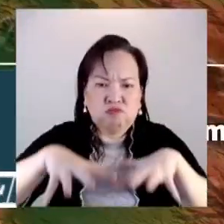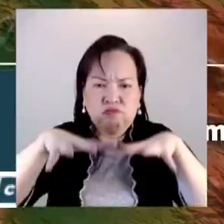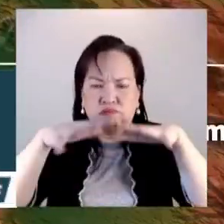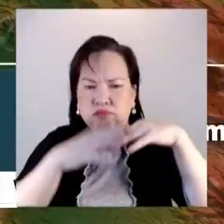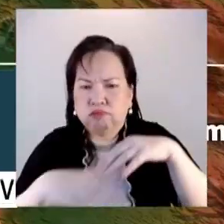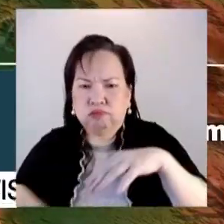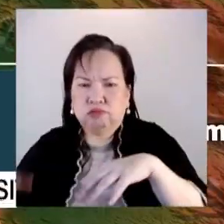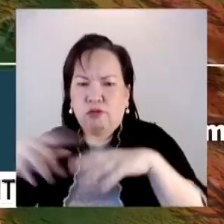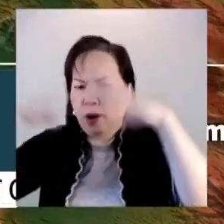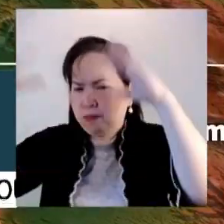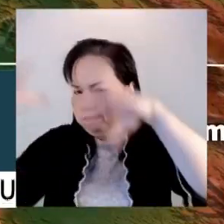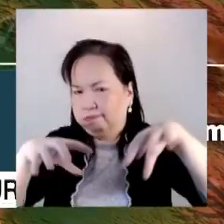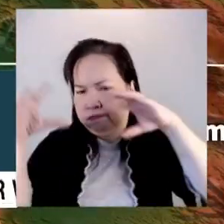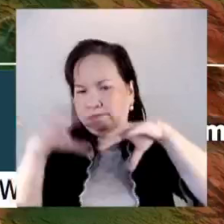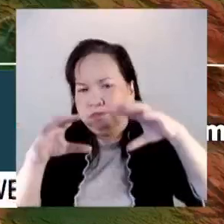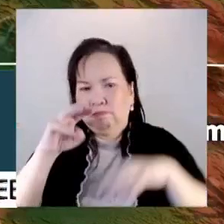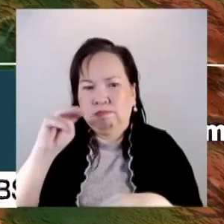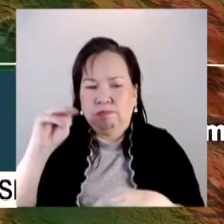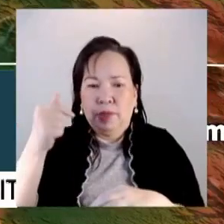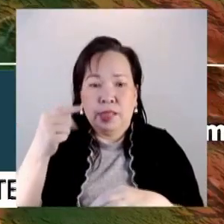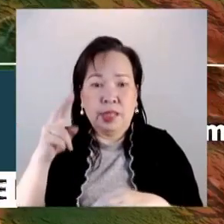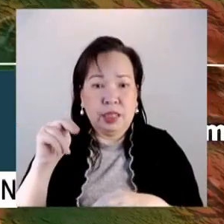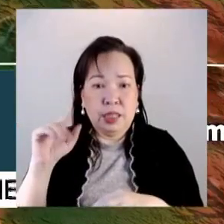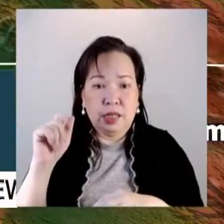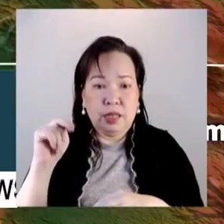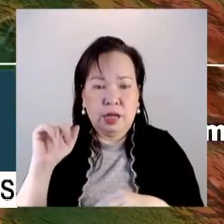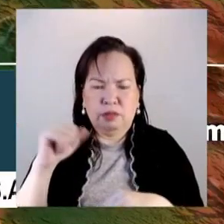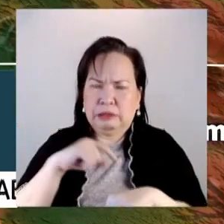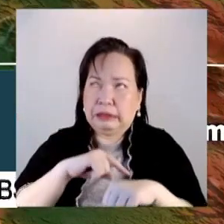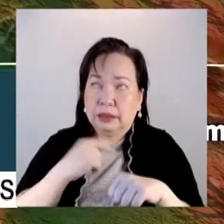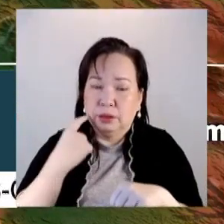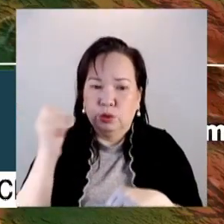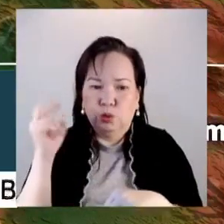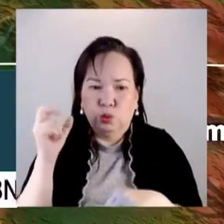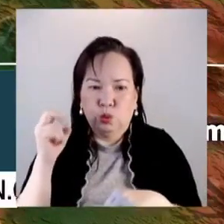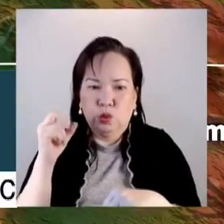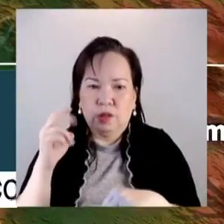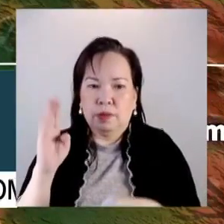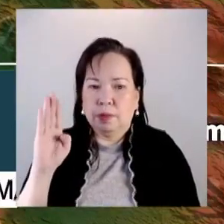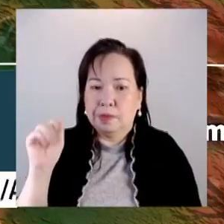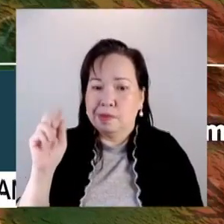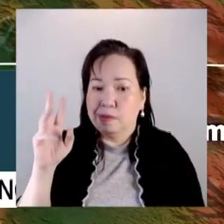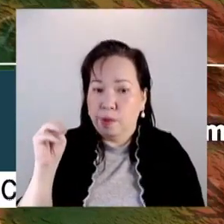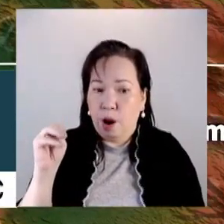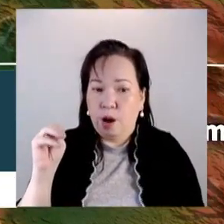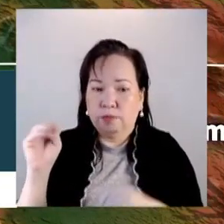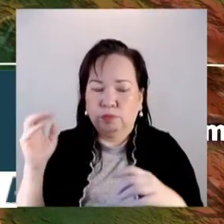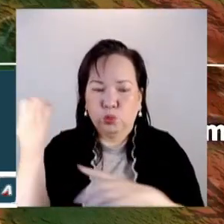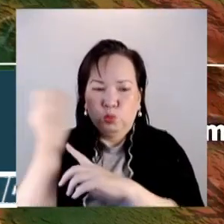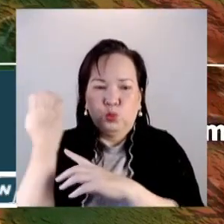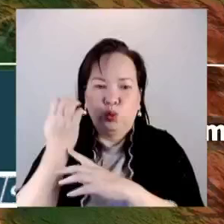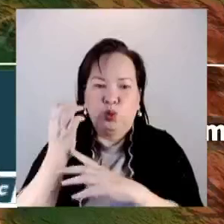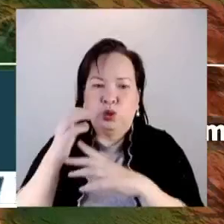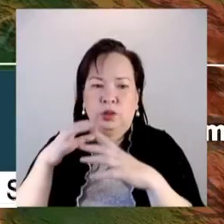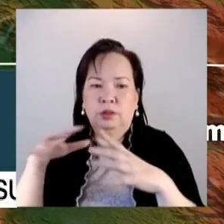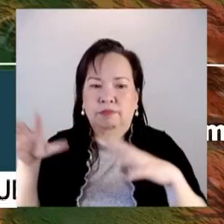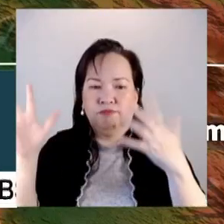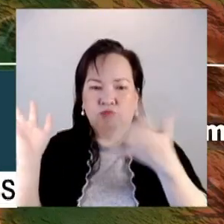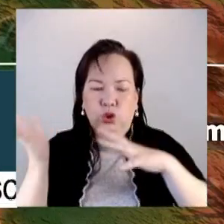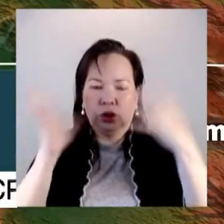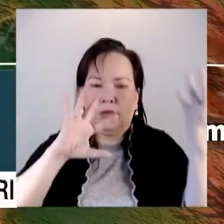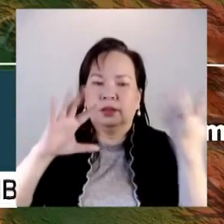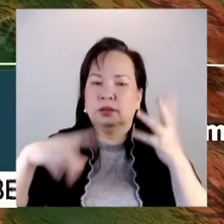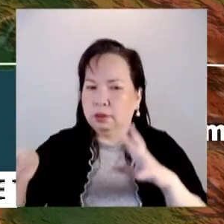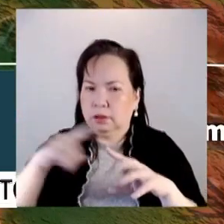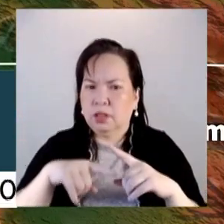of Maguindanao as of 12 noon today. Bangsamoro Rapid Emergency Action and Disaster Incident spokesperson Naguib Sinarimbo said